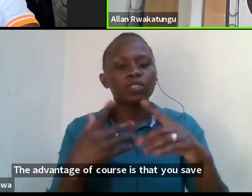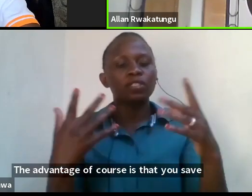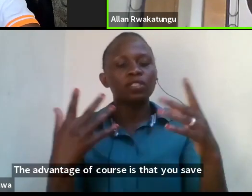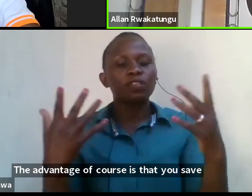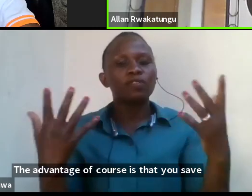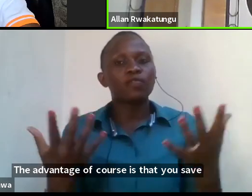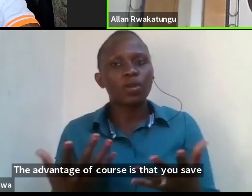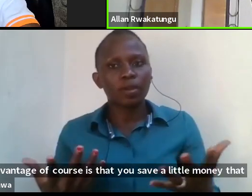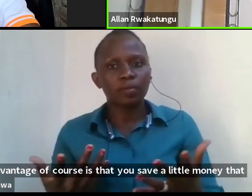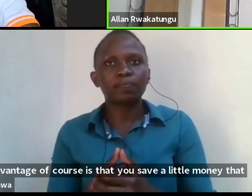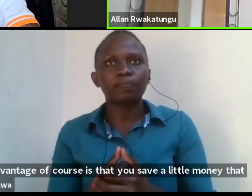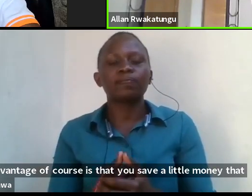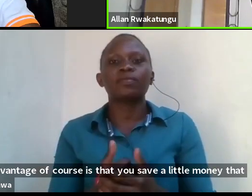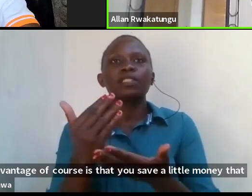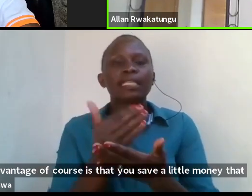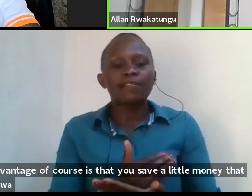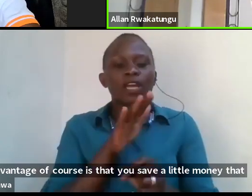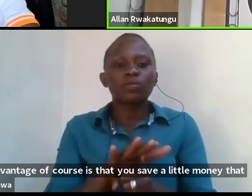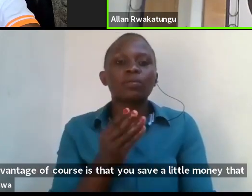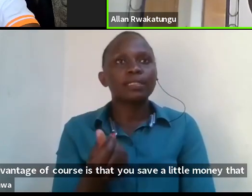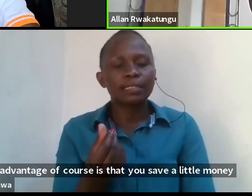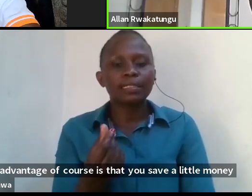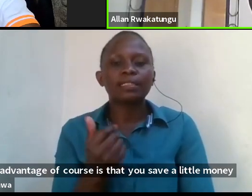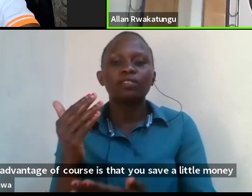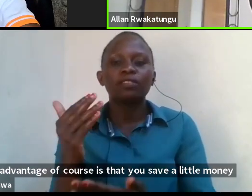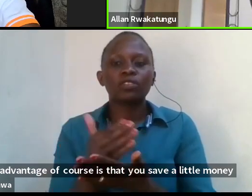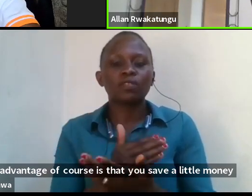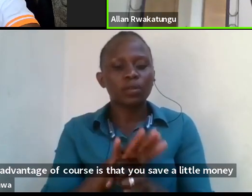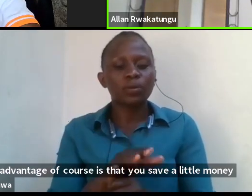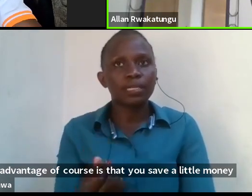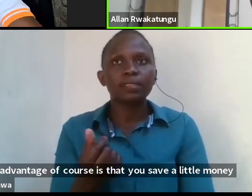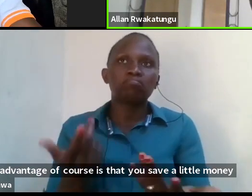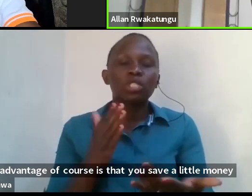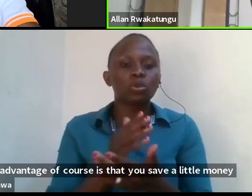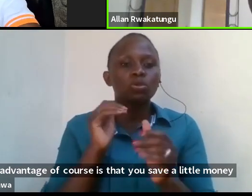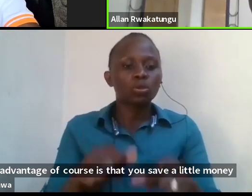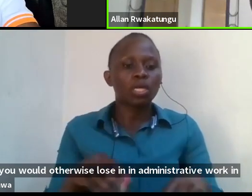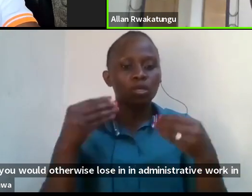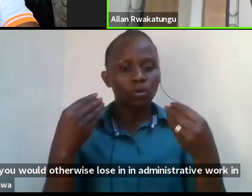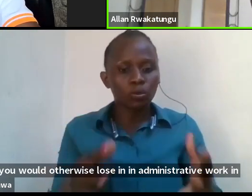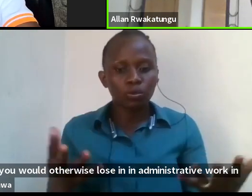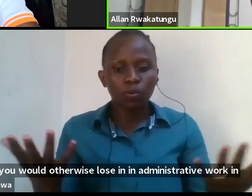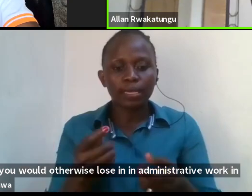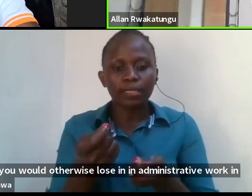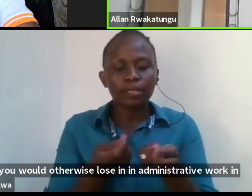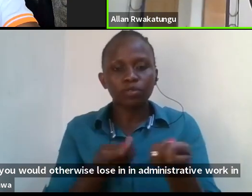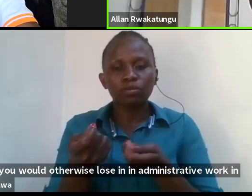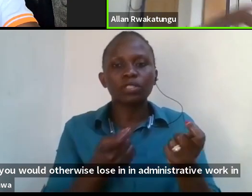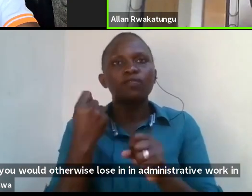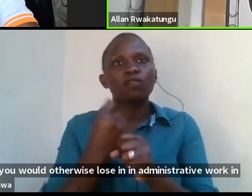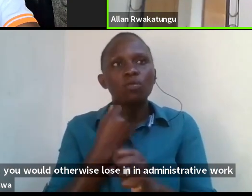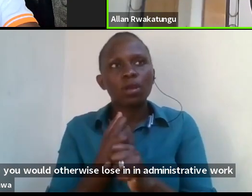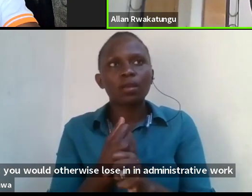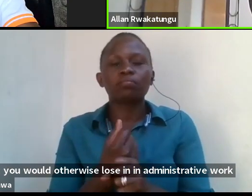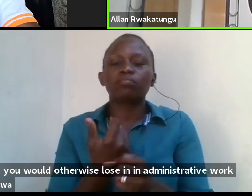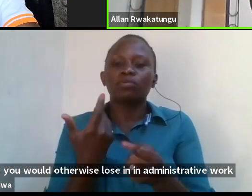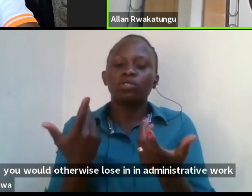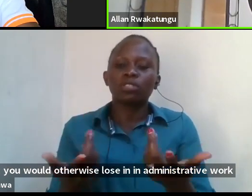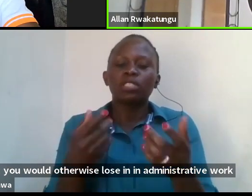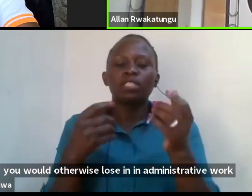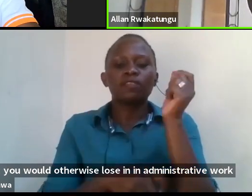you would otherwise lose in administrative work, in fraud, and in general,